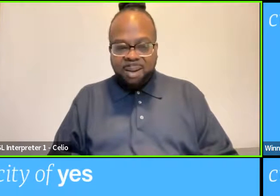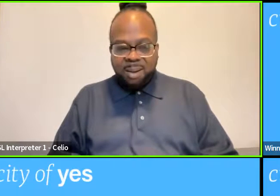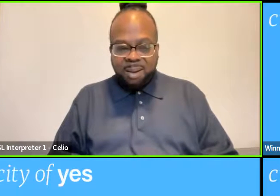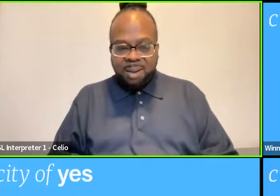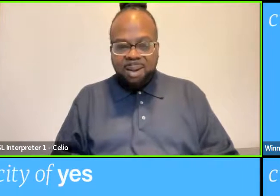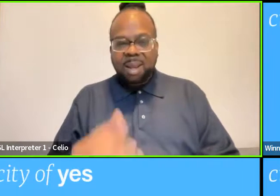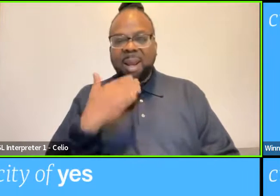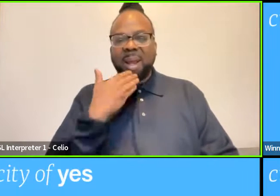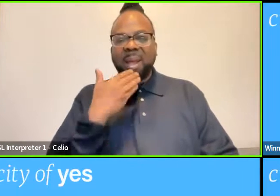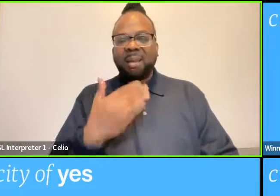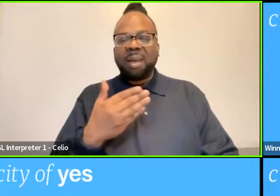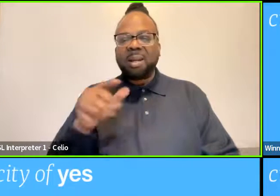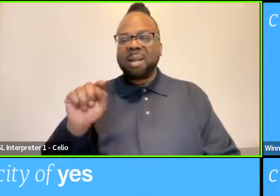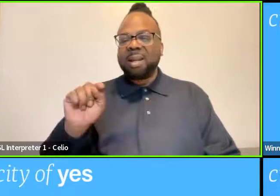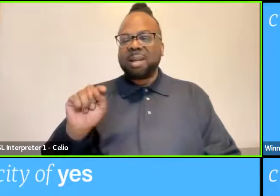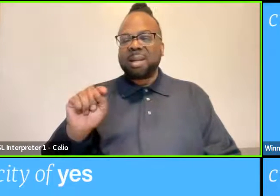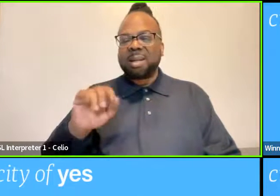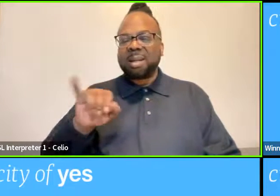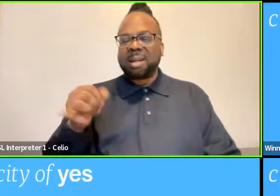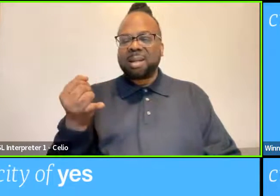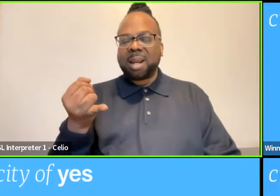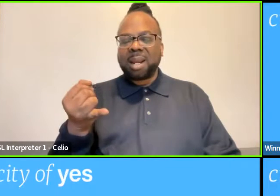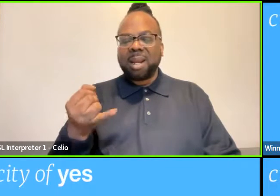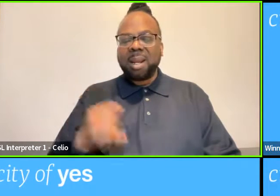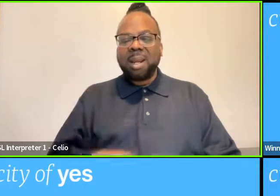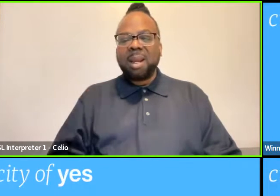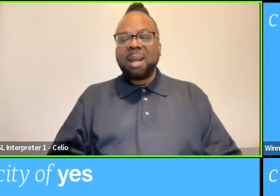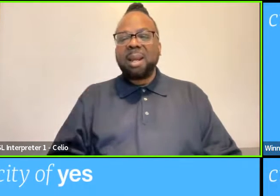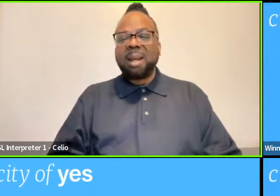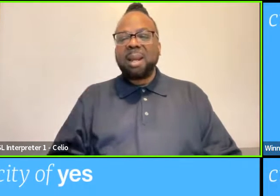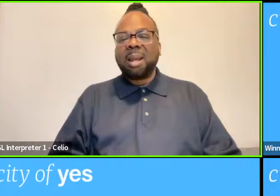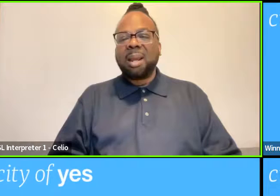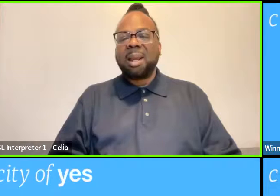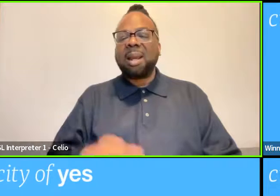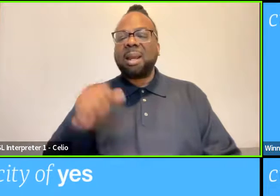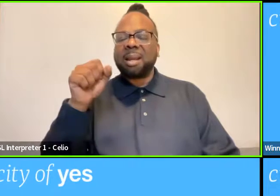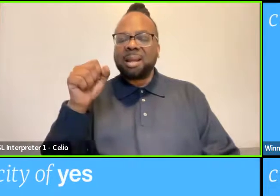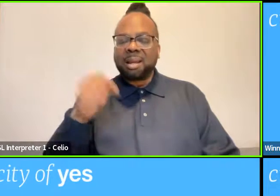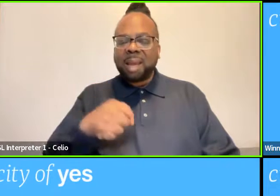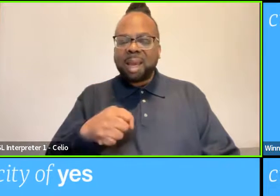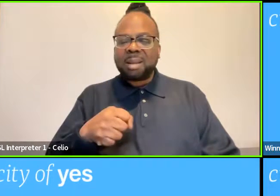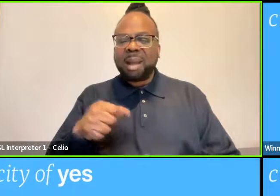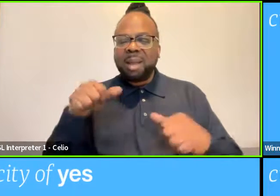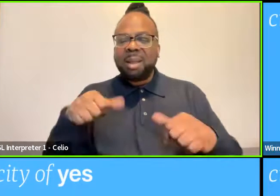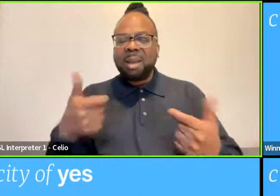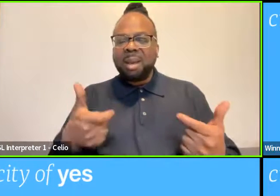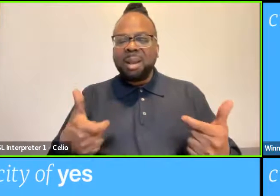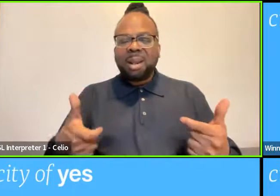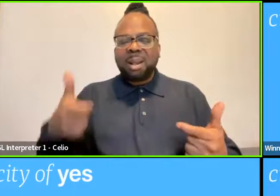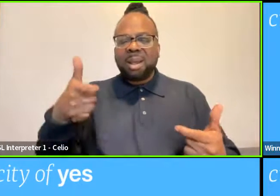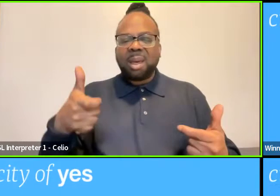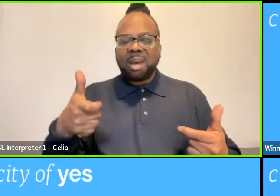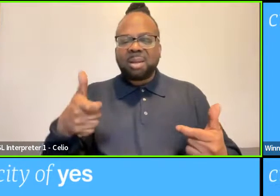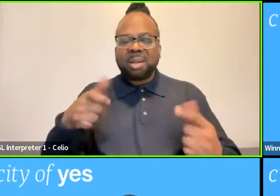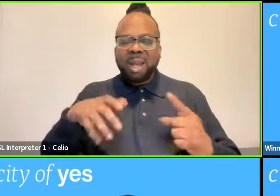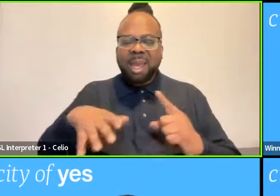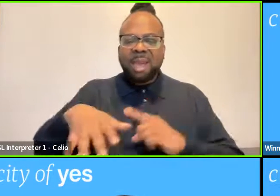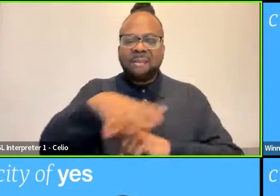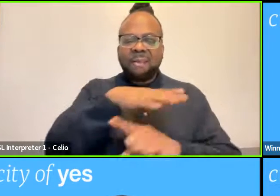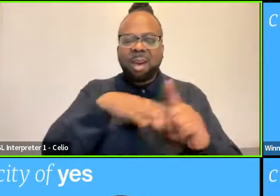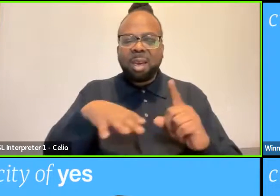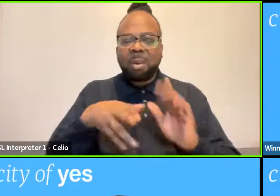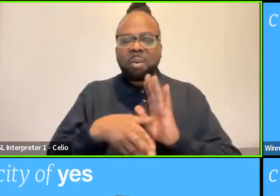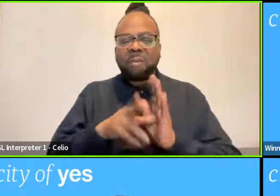Thanks, TJ. Yes, this is probably the largest environmental review that the city has